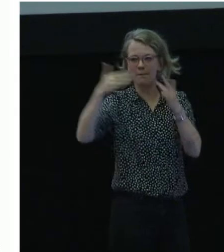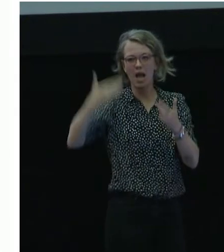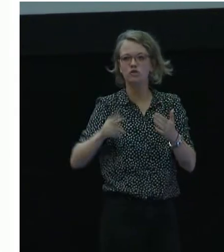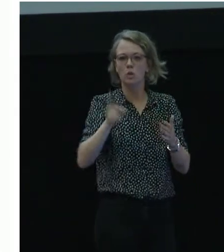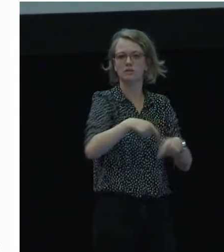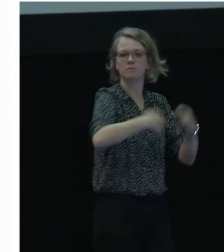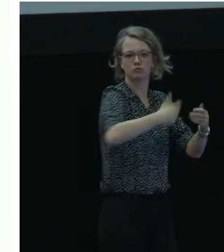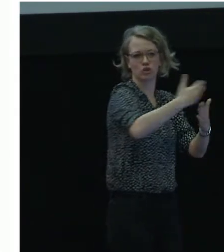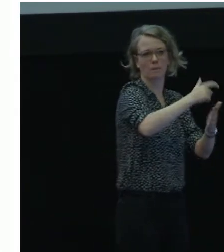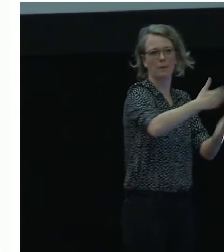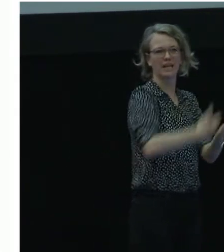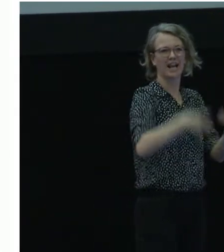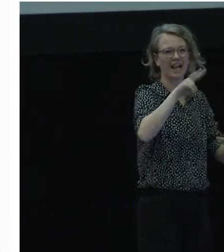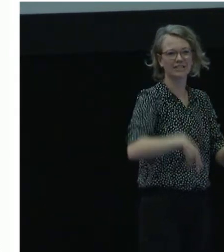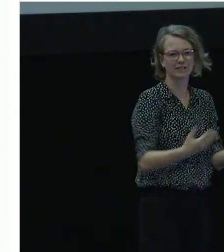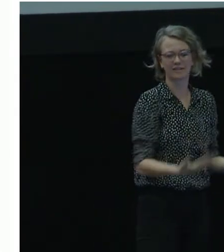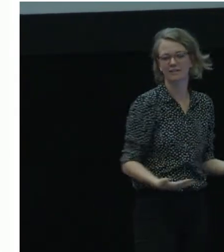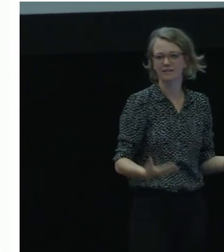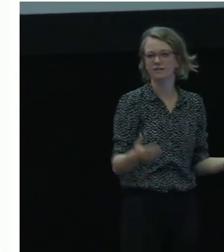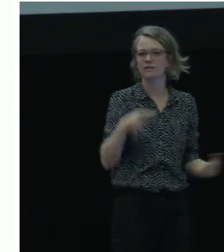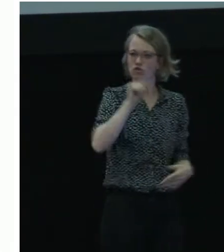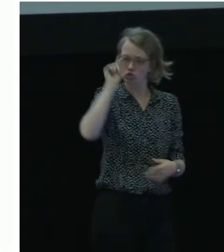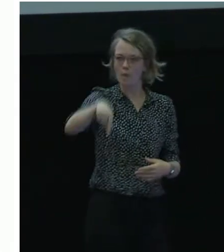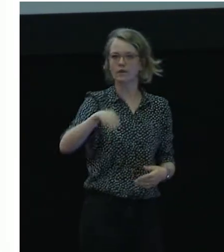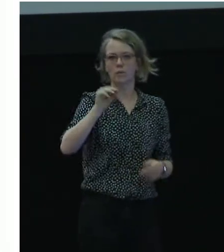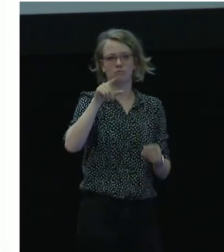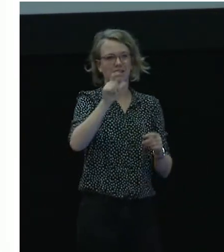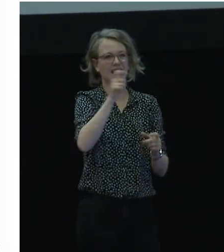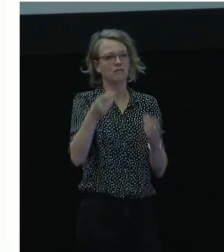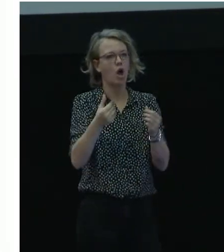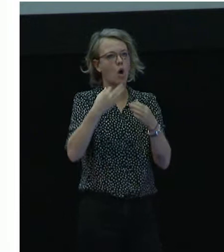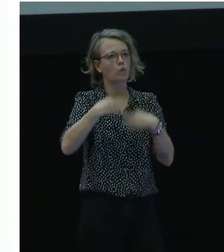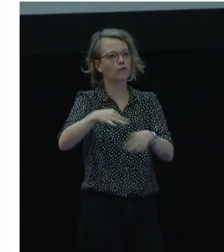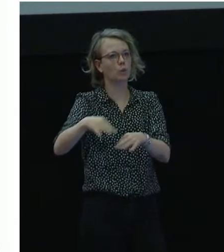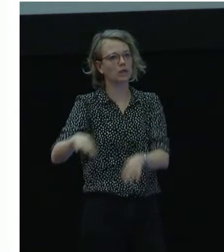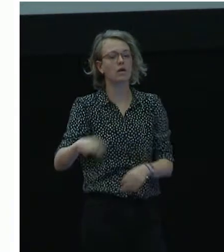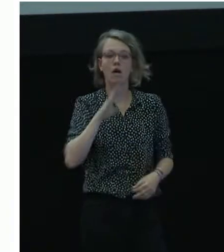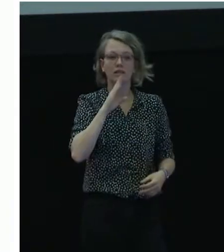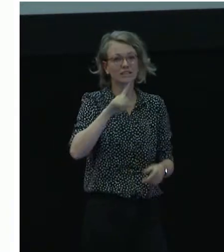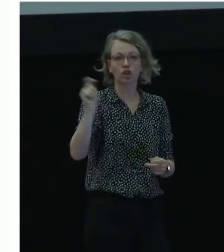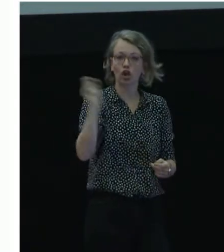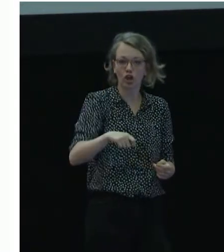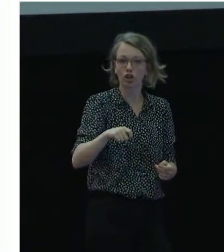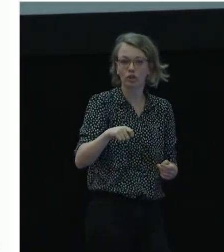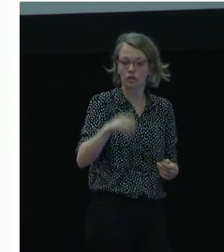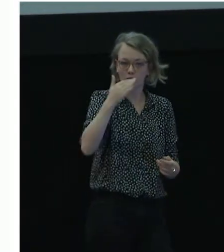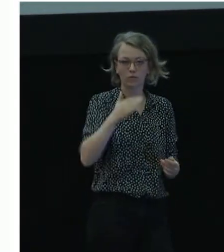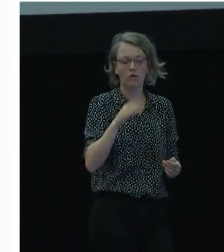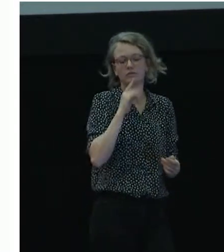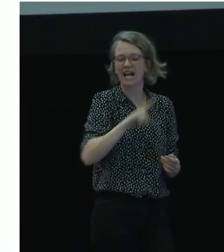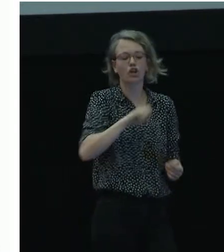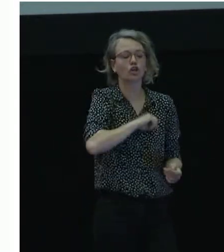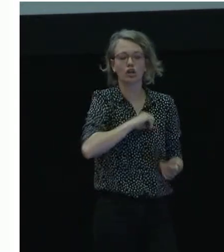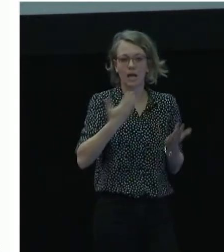to 28% of a page. We don't read the web as we do on paper. So we come to